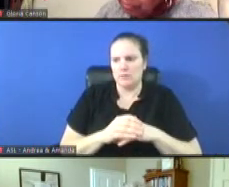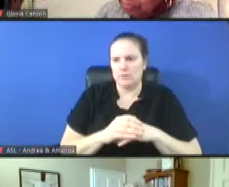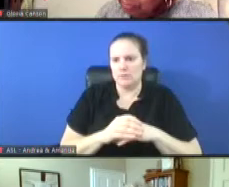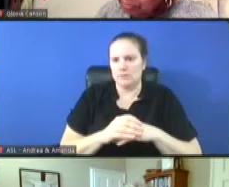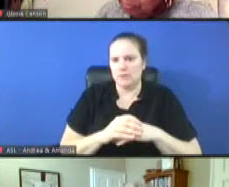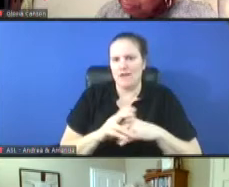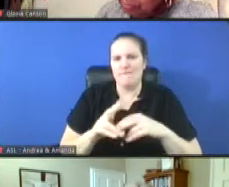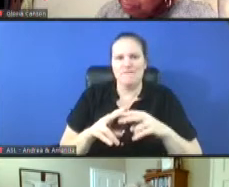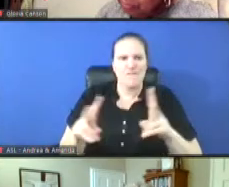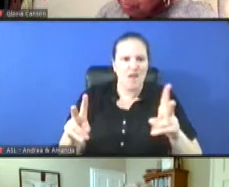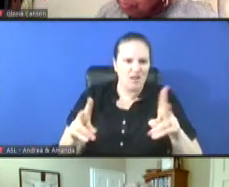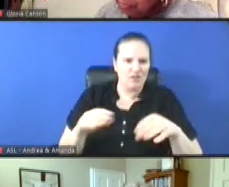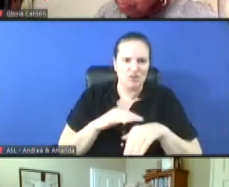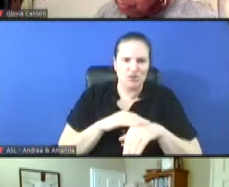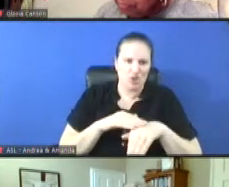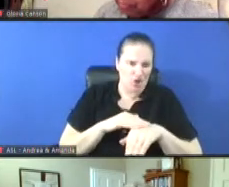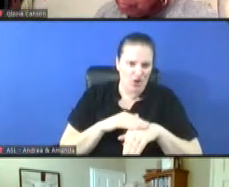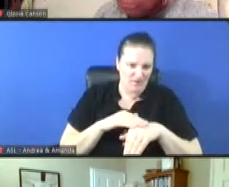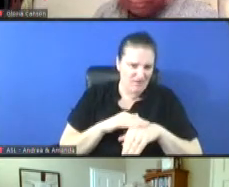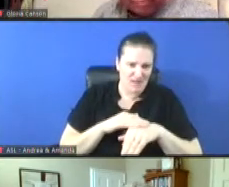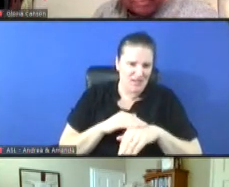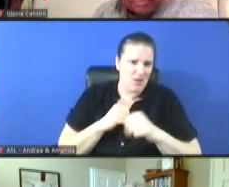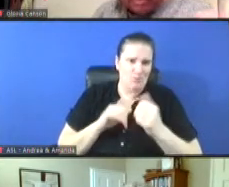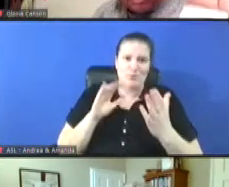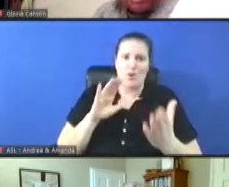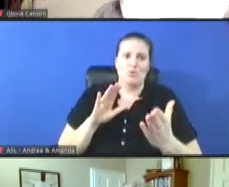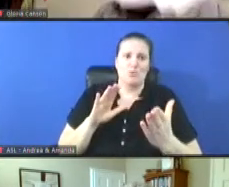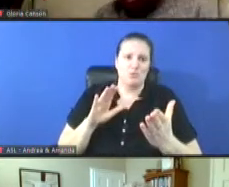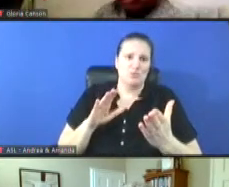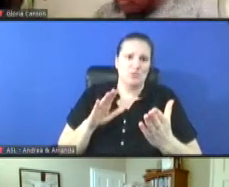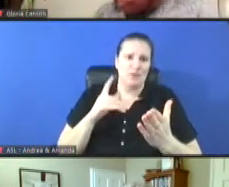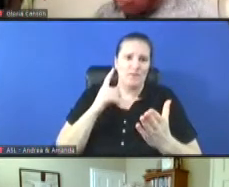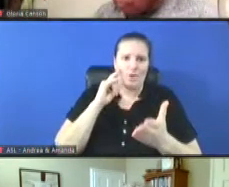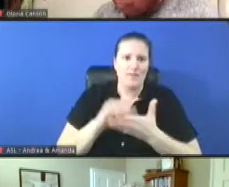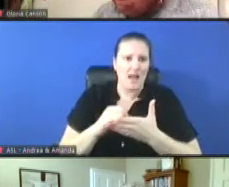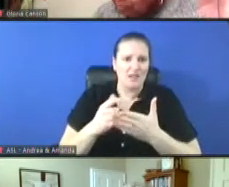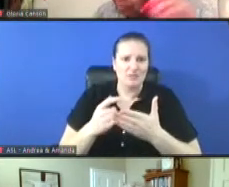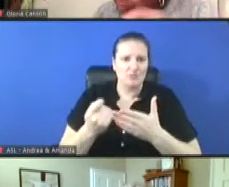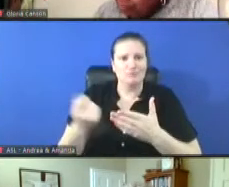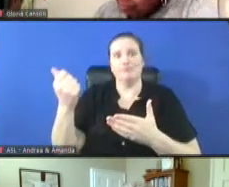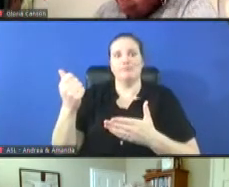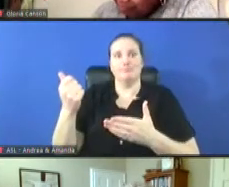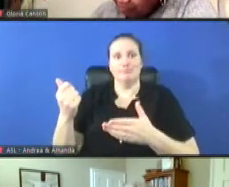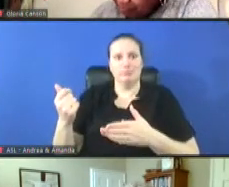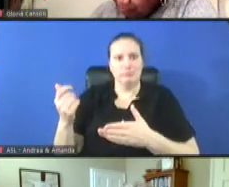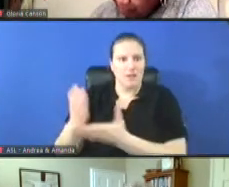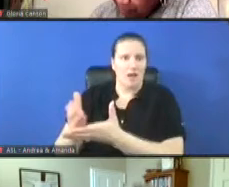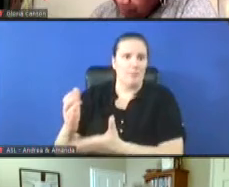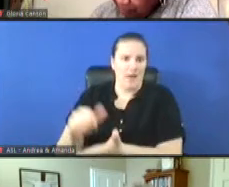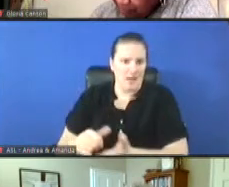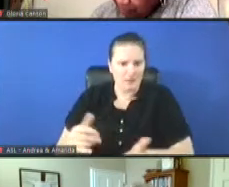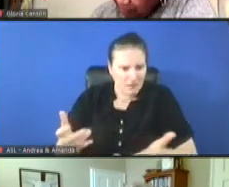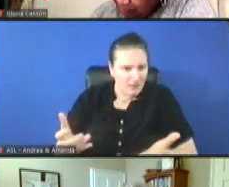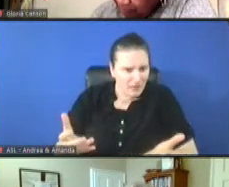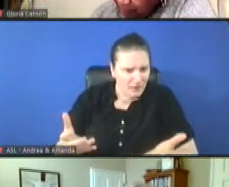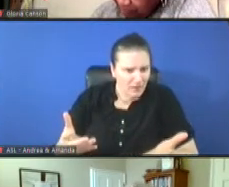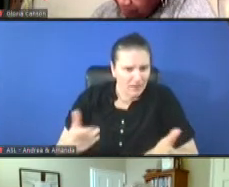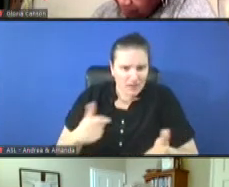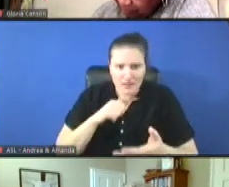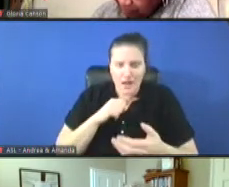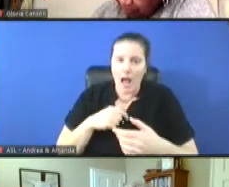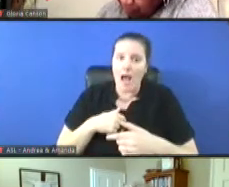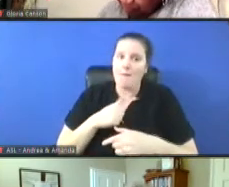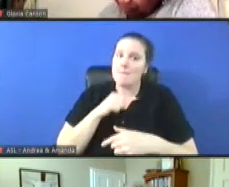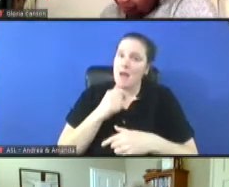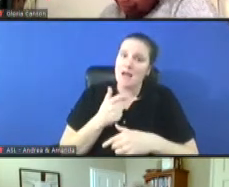a very surface approach to addressing it and eradicating it? So I'm not saying this